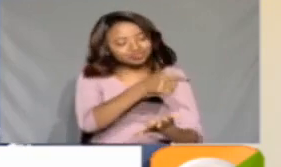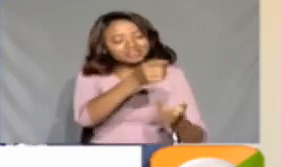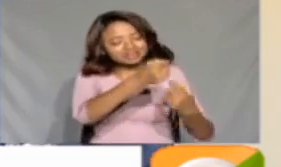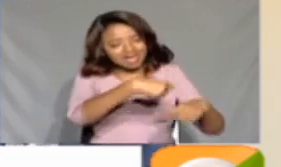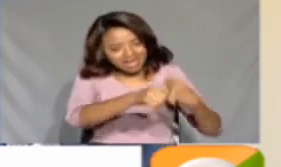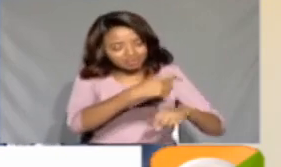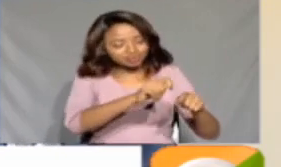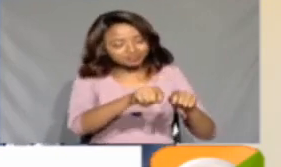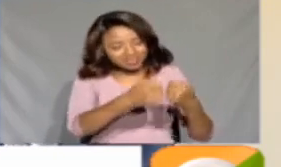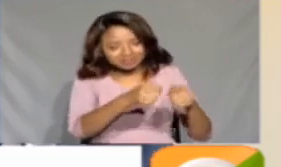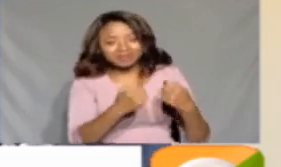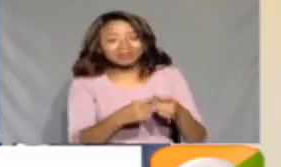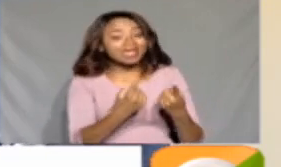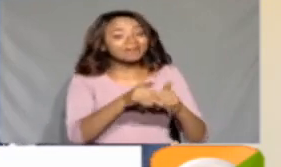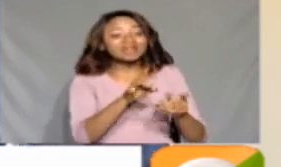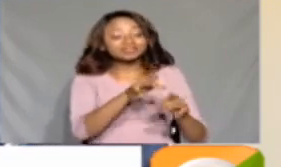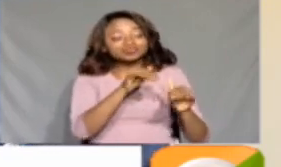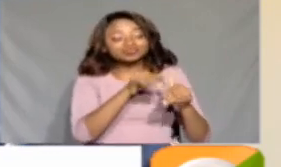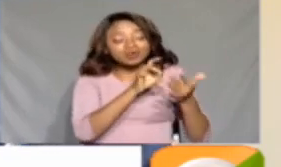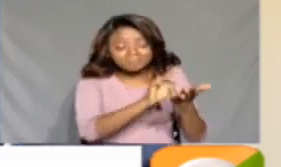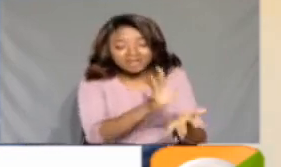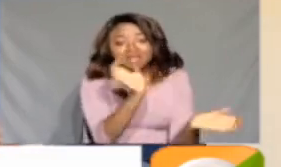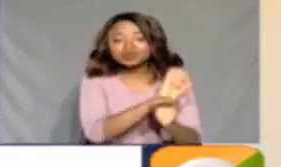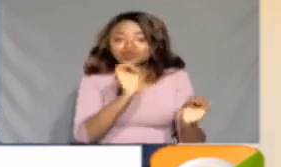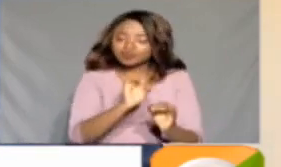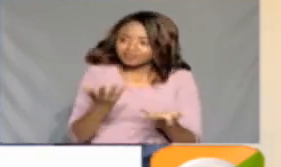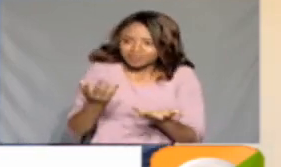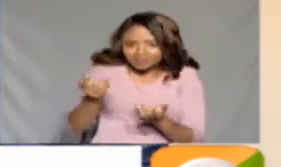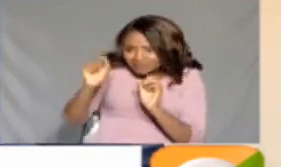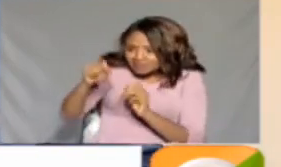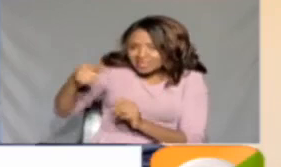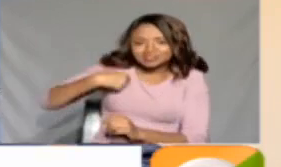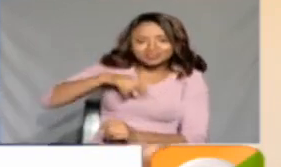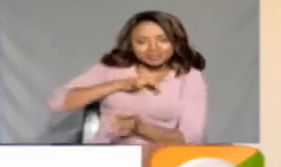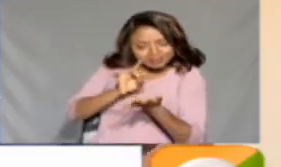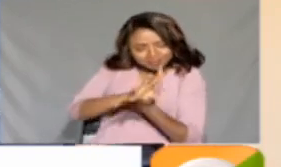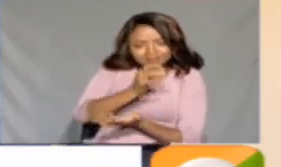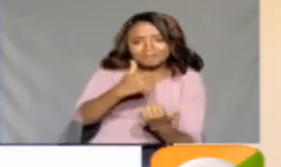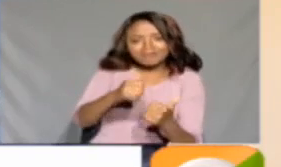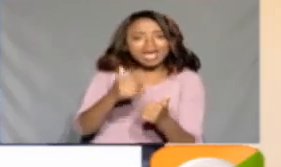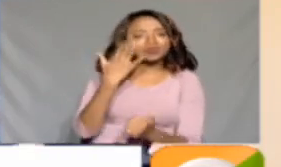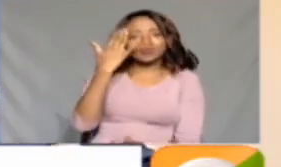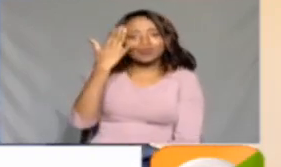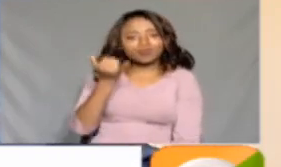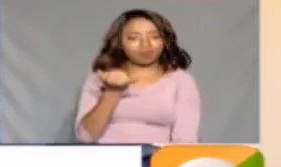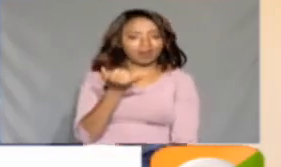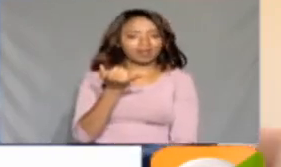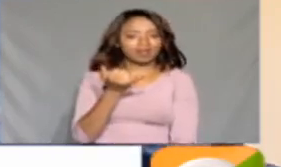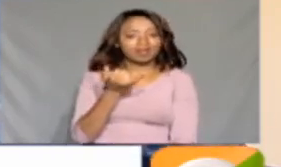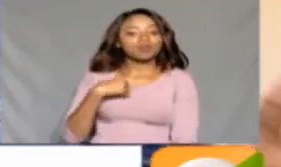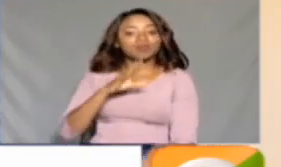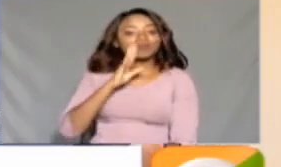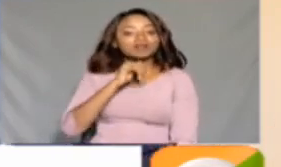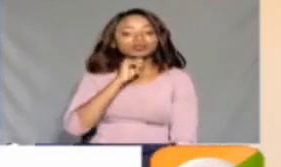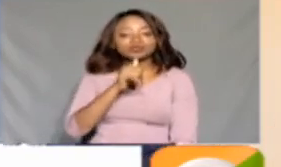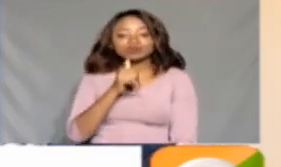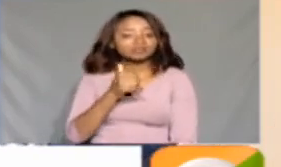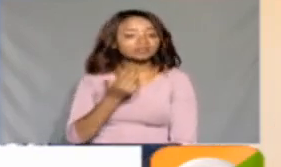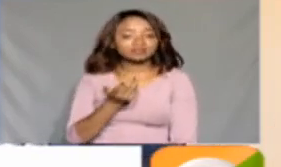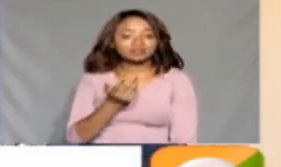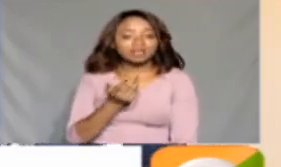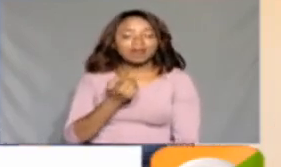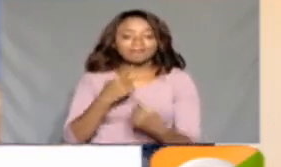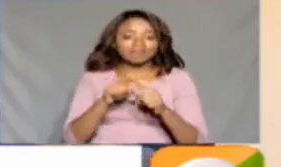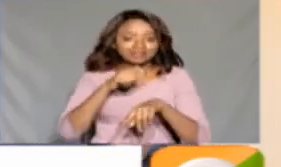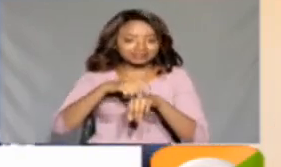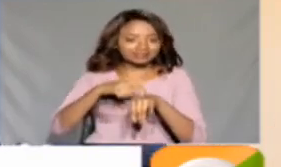you're saying you're giving time. It has happened, we're not pursuing it because we have not pursued it up to this point. I may say that now that we're not going to pursue and then tomorrow the neck is